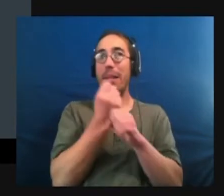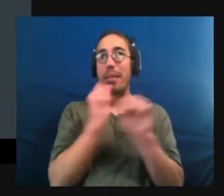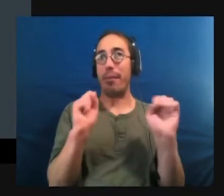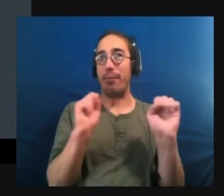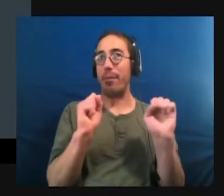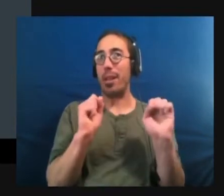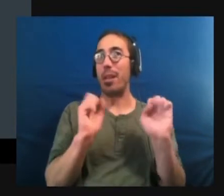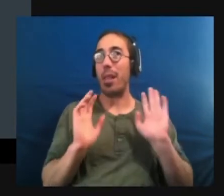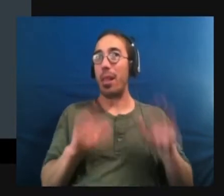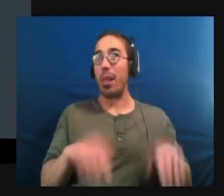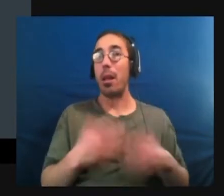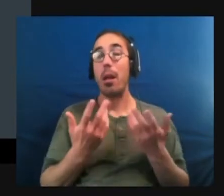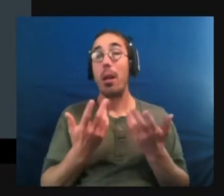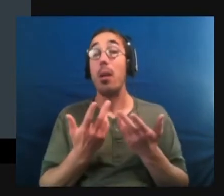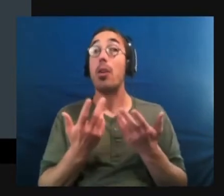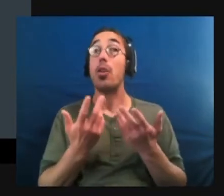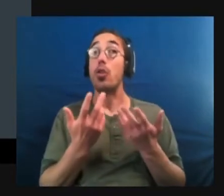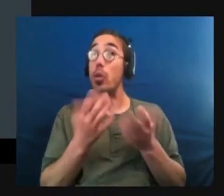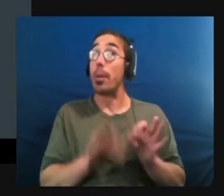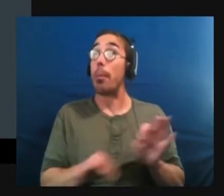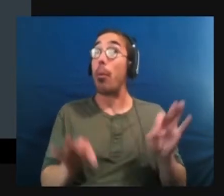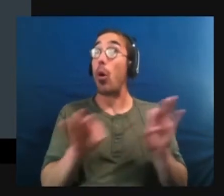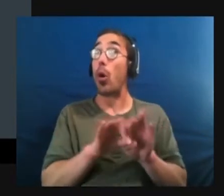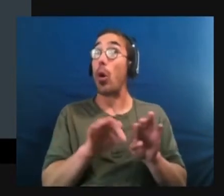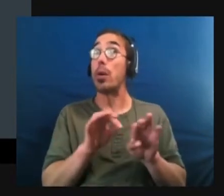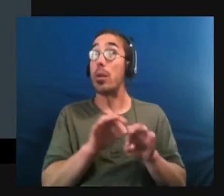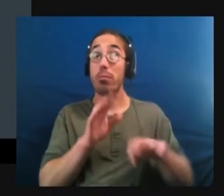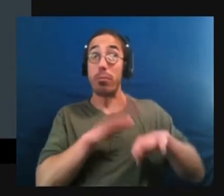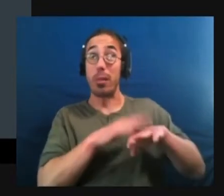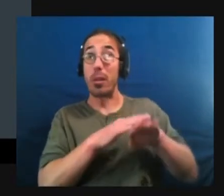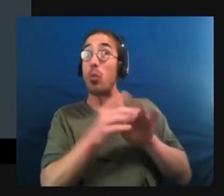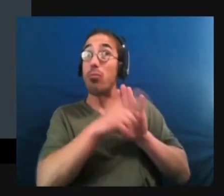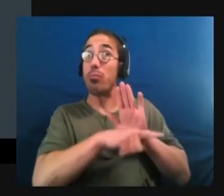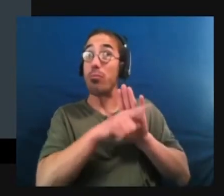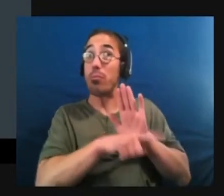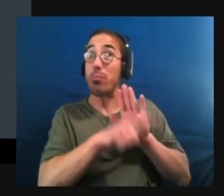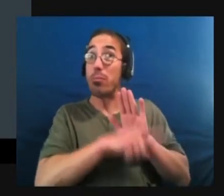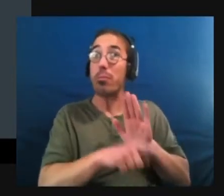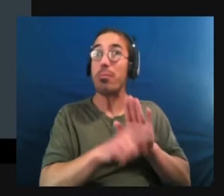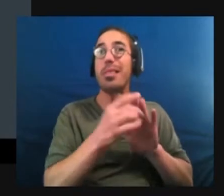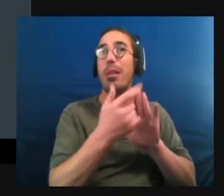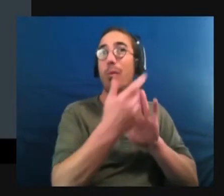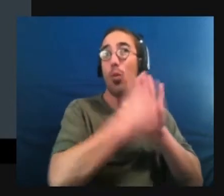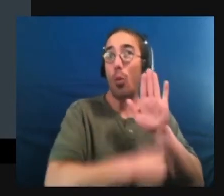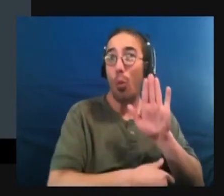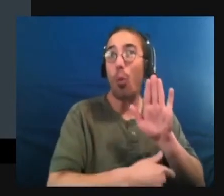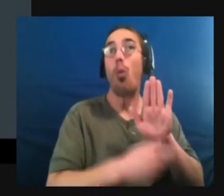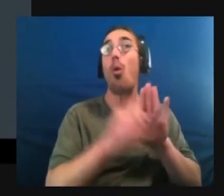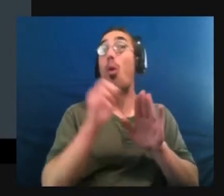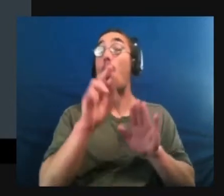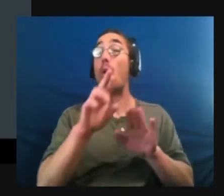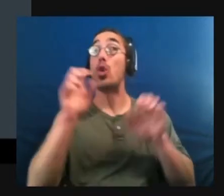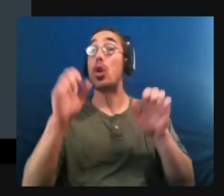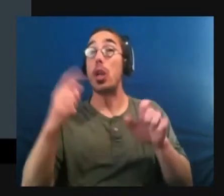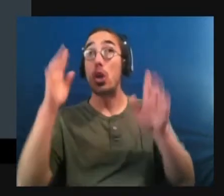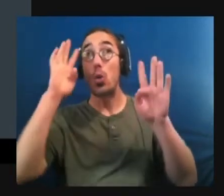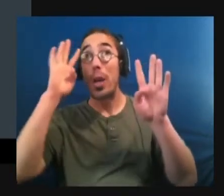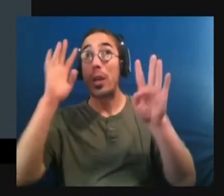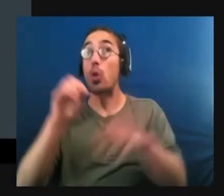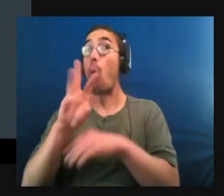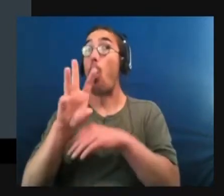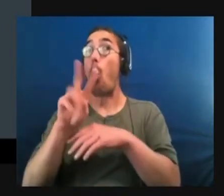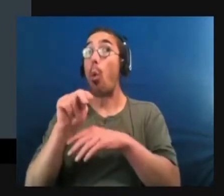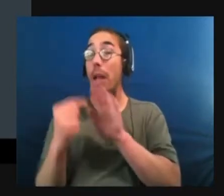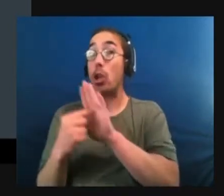able to do, call it out. 1, 2, you might create literature that better